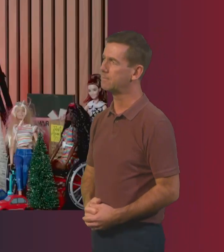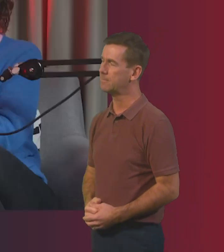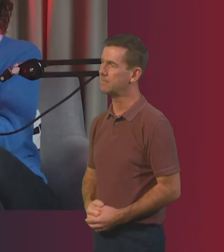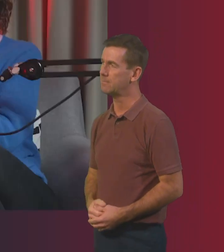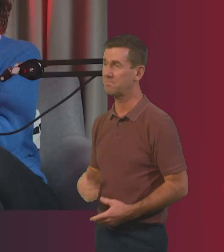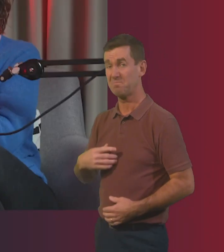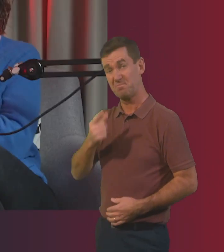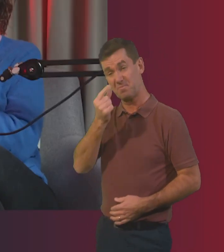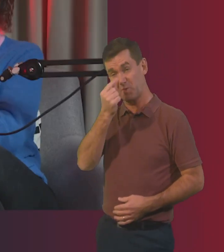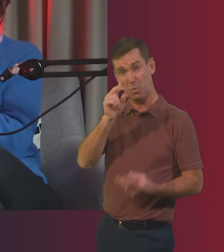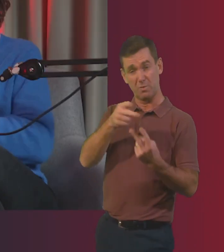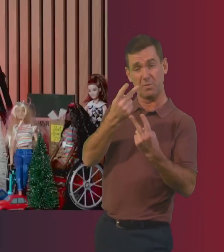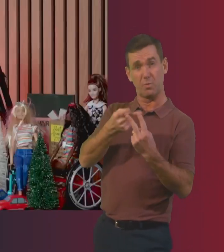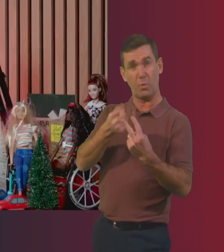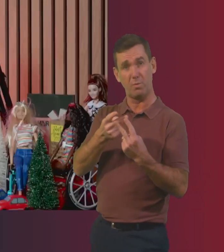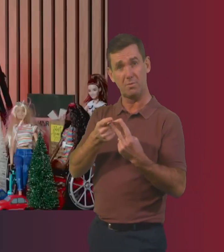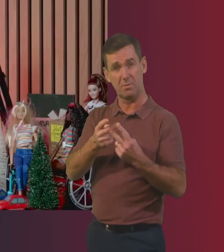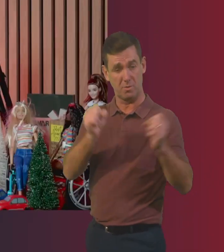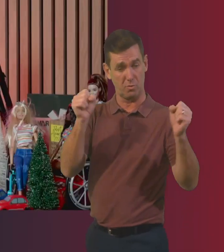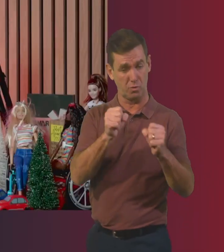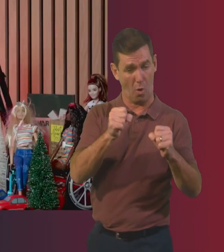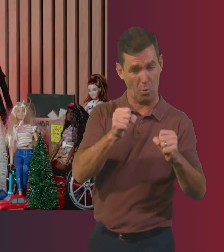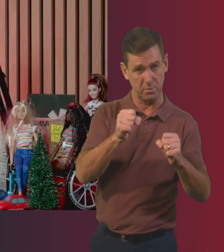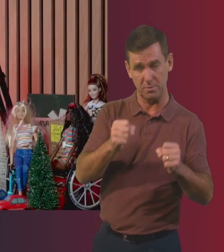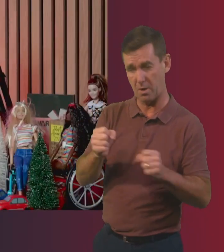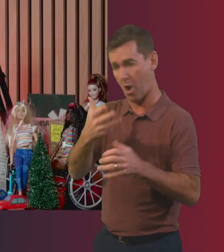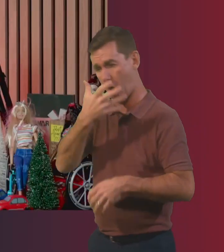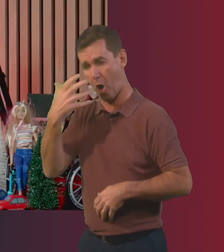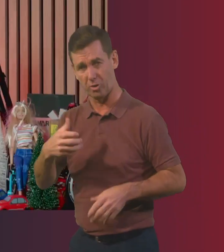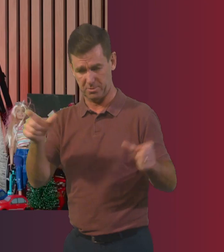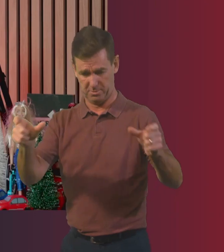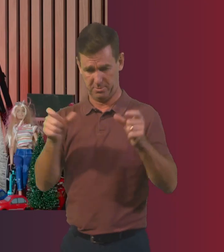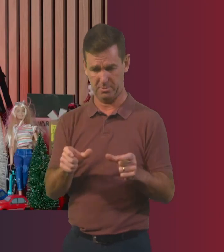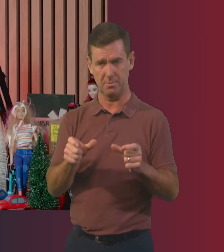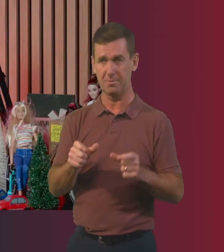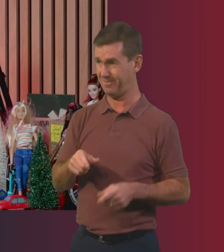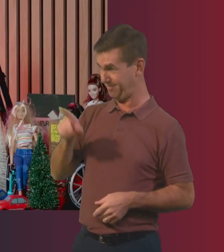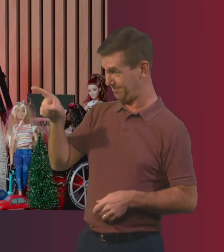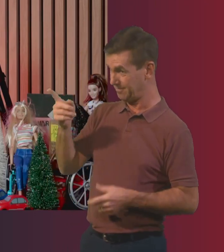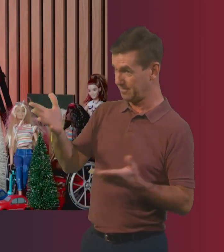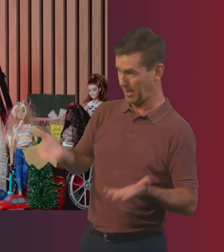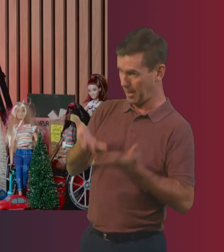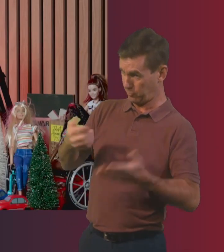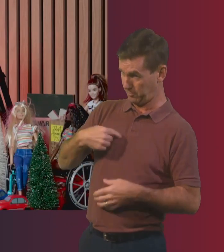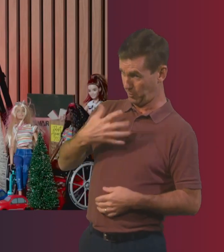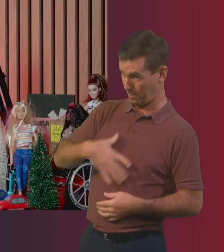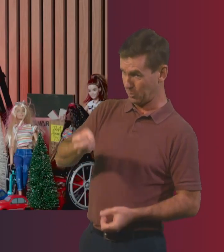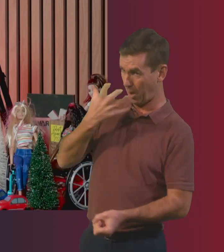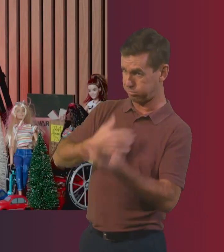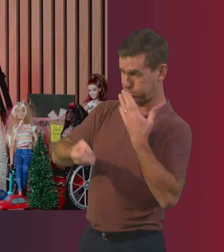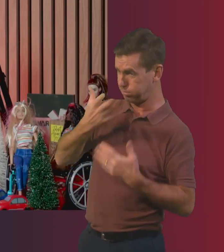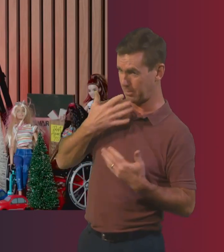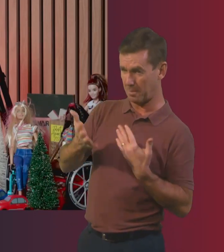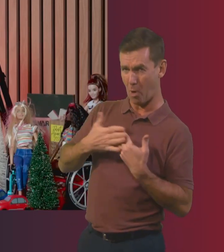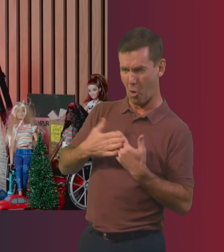Right. cold, one hot, sorted. So basically, you're just encouraging me to eat more cakes and more mince pies, is that? I mean, I'll protest a little